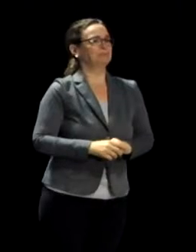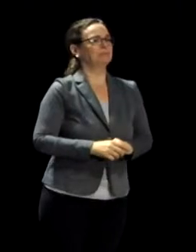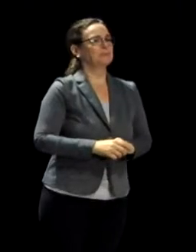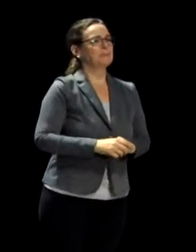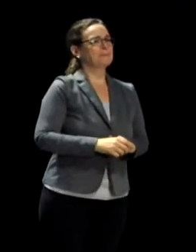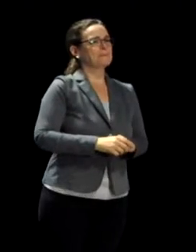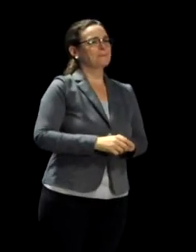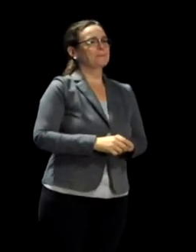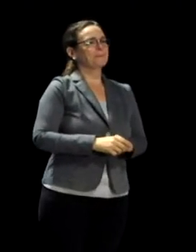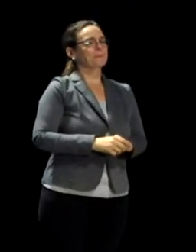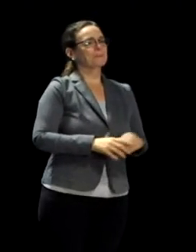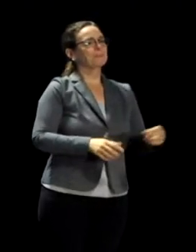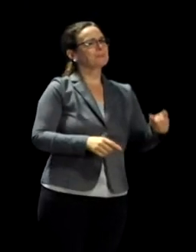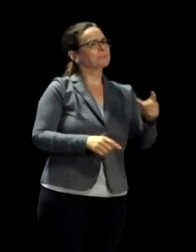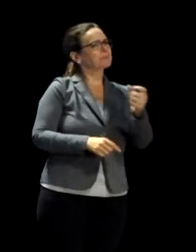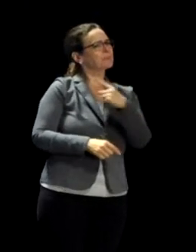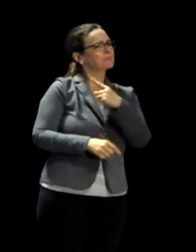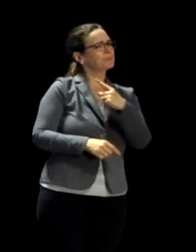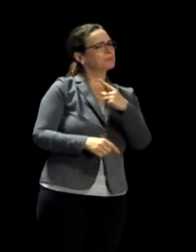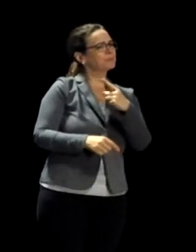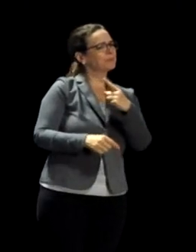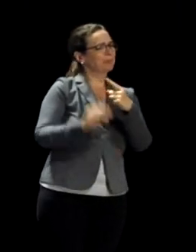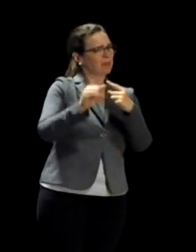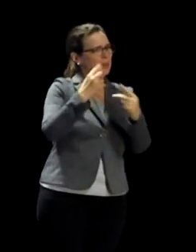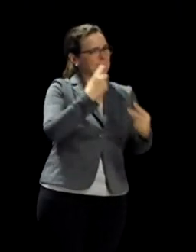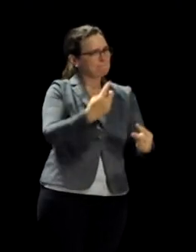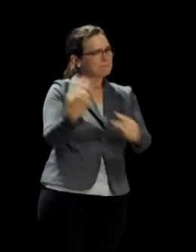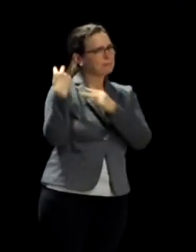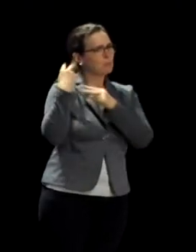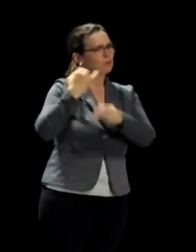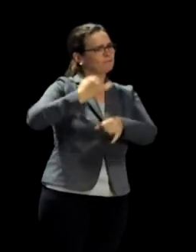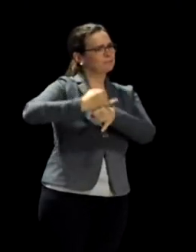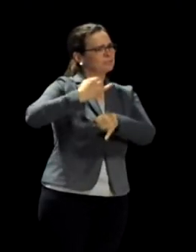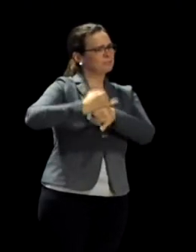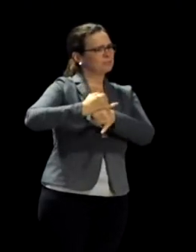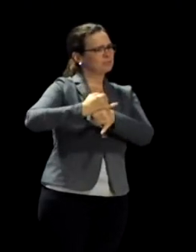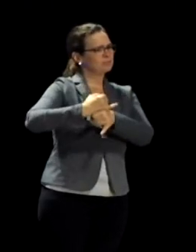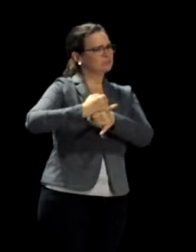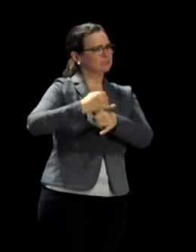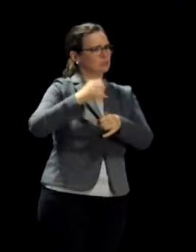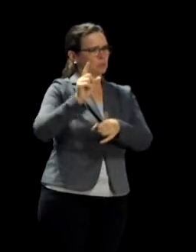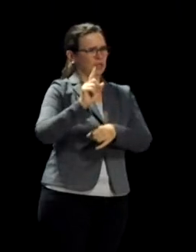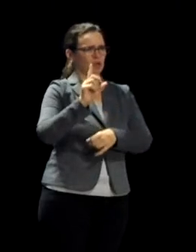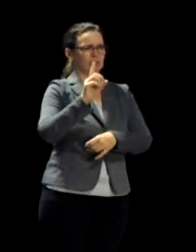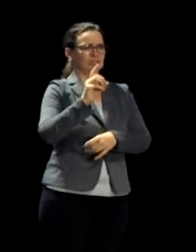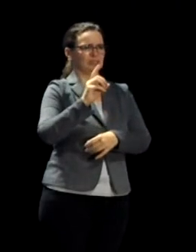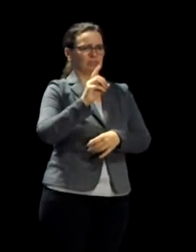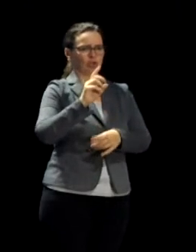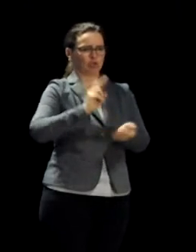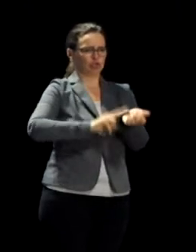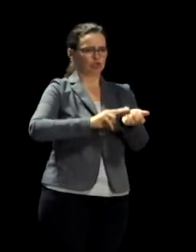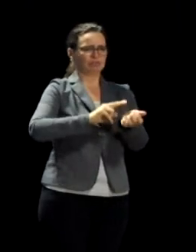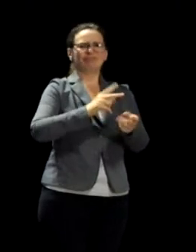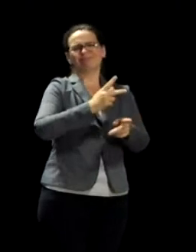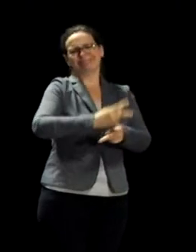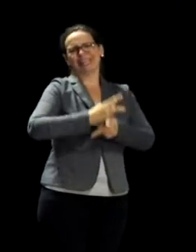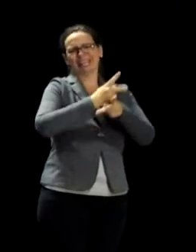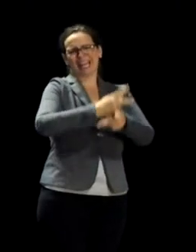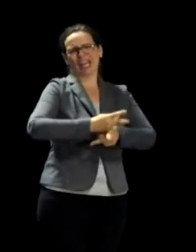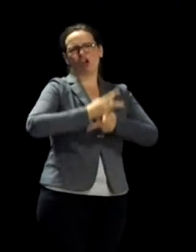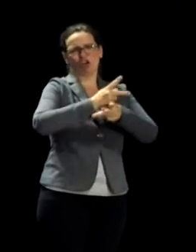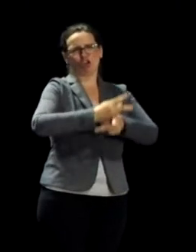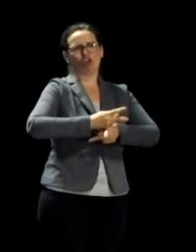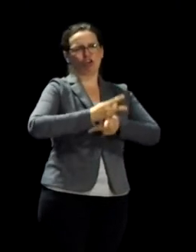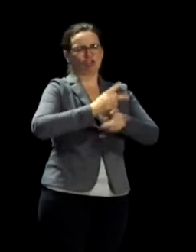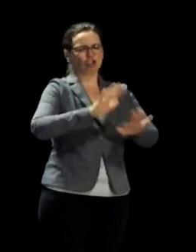graduation party. Is there 3 clusters right now that you're looking at from these 3 situations? I know what